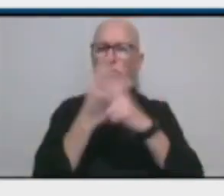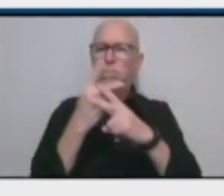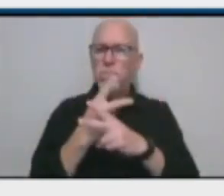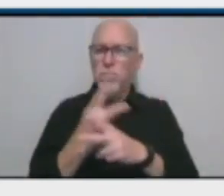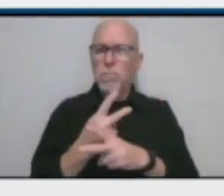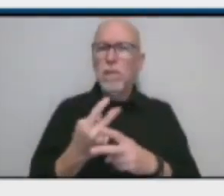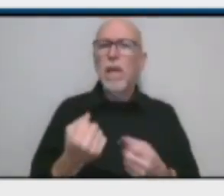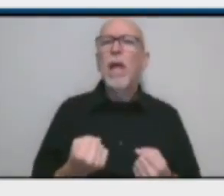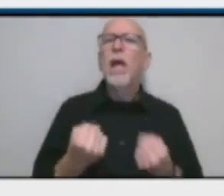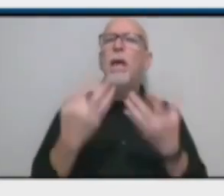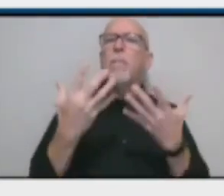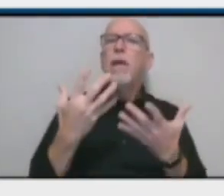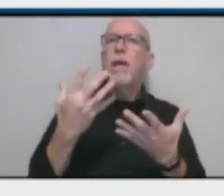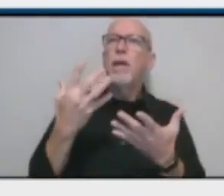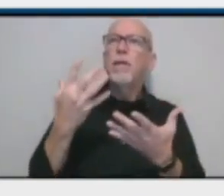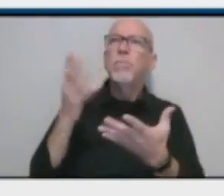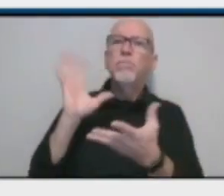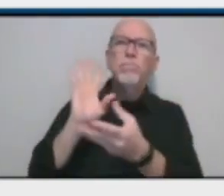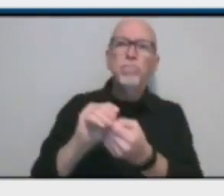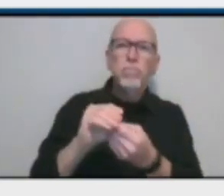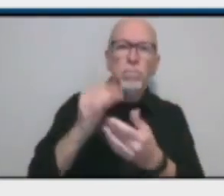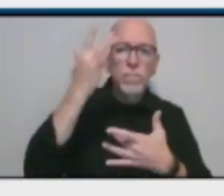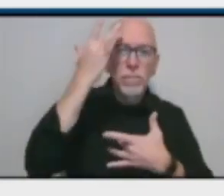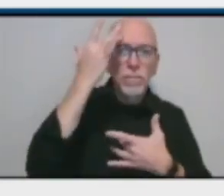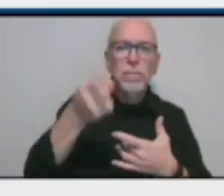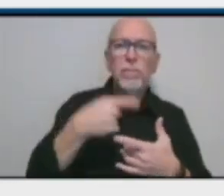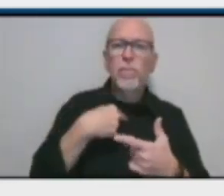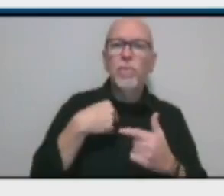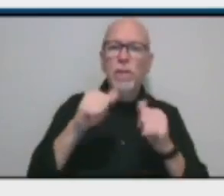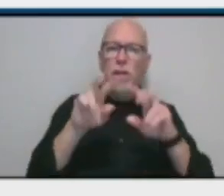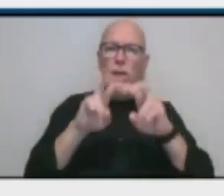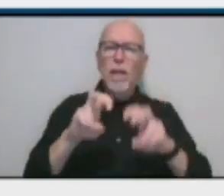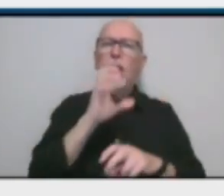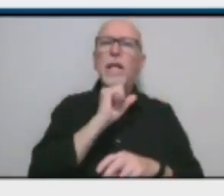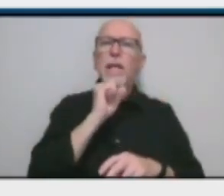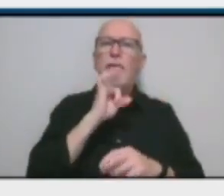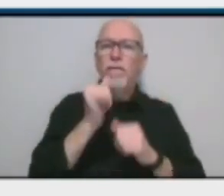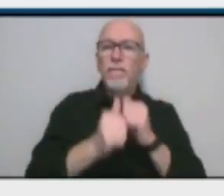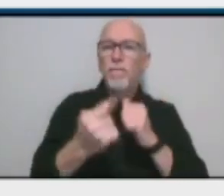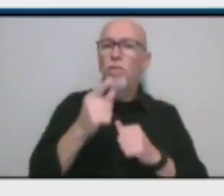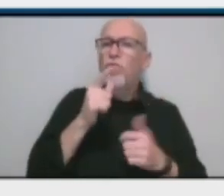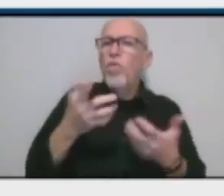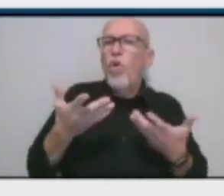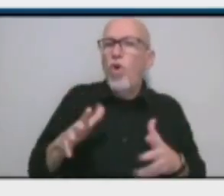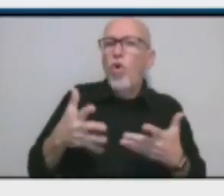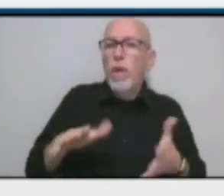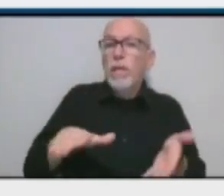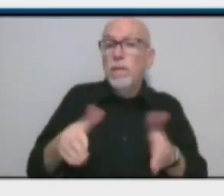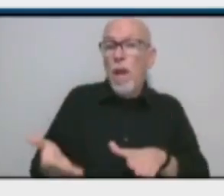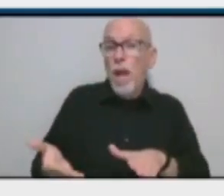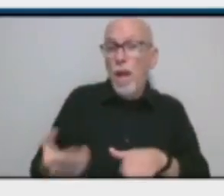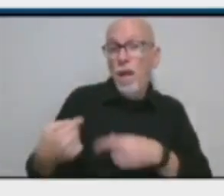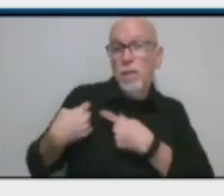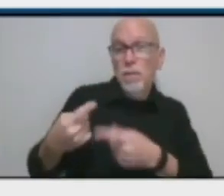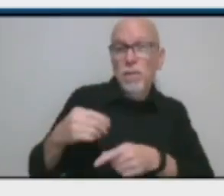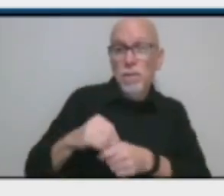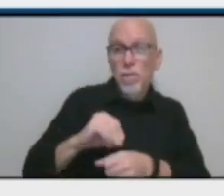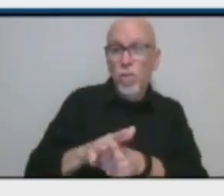number of cumulative infections by analyzing the ages of everyone who's already died of COVID-19 in